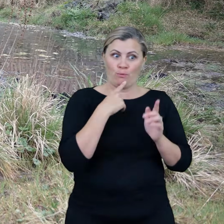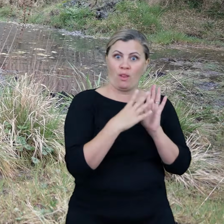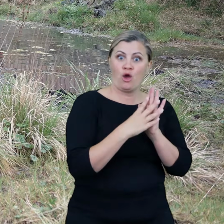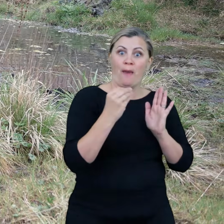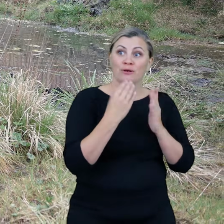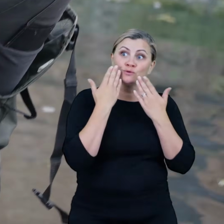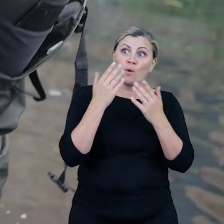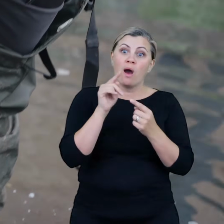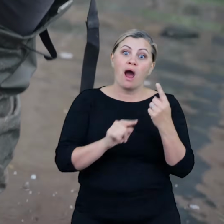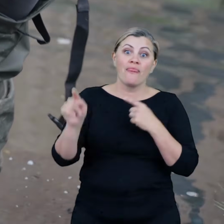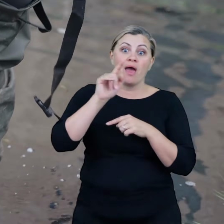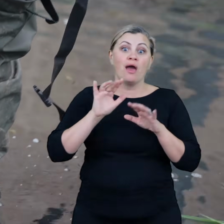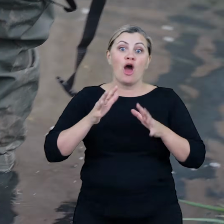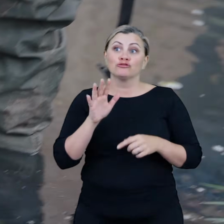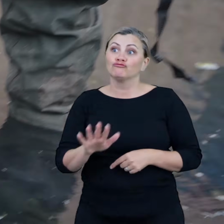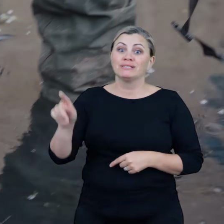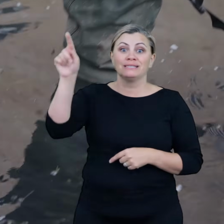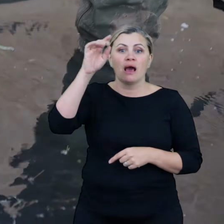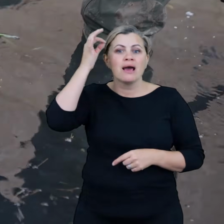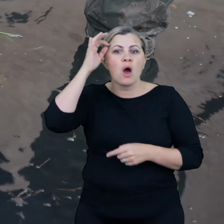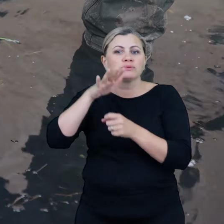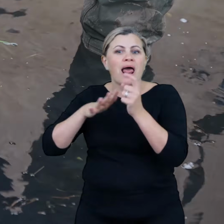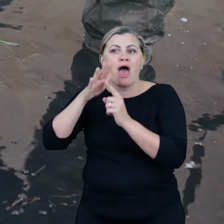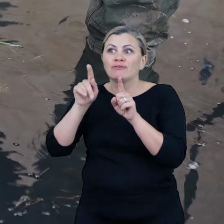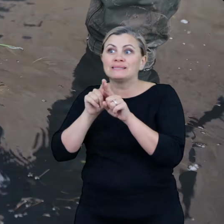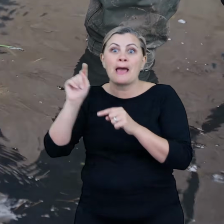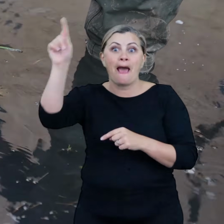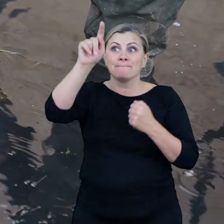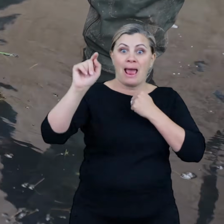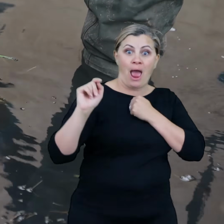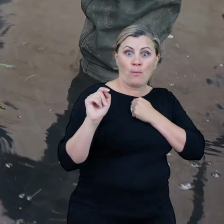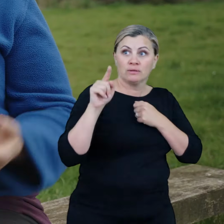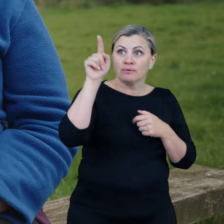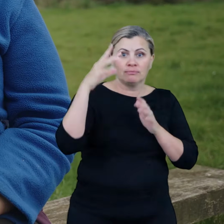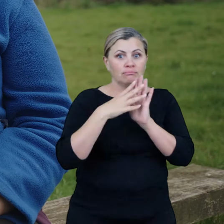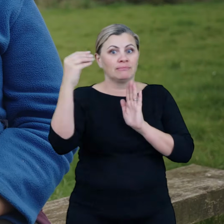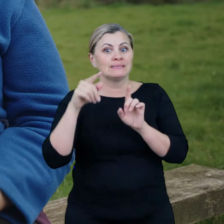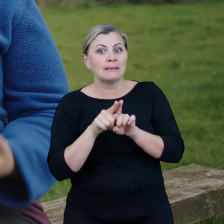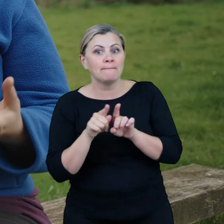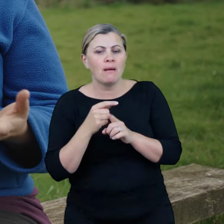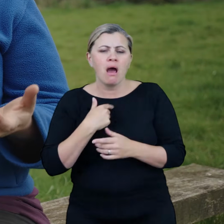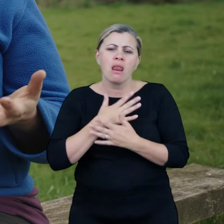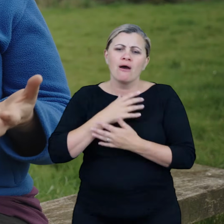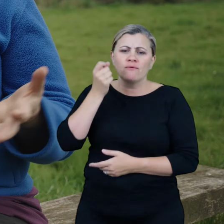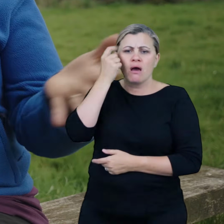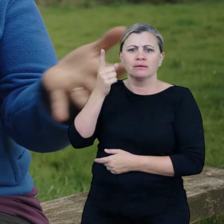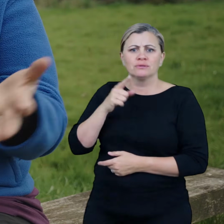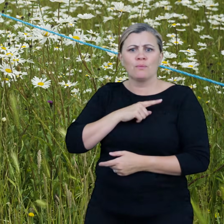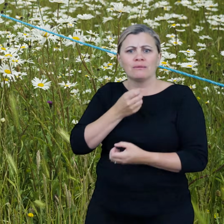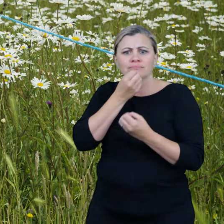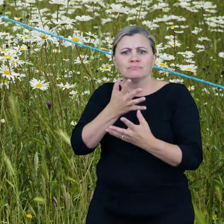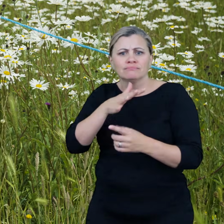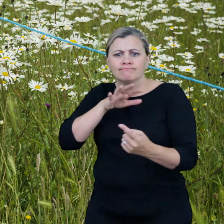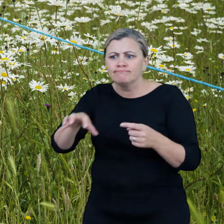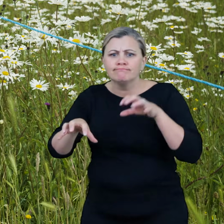we could replicate this across the country for council housing estates like ours. I just, love the thought of it, of all